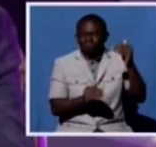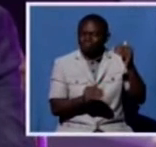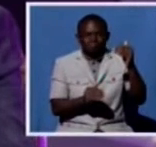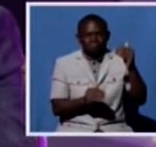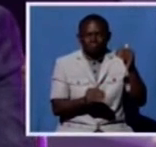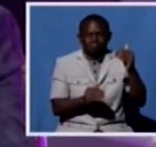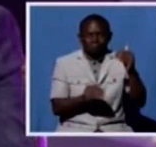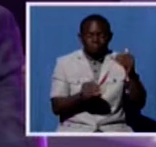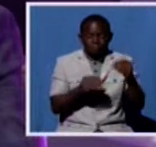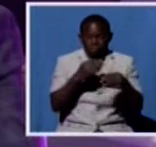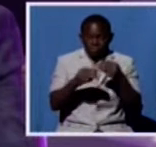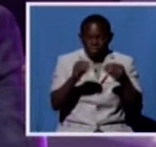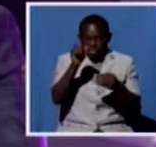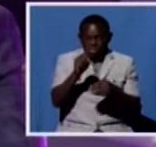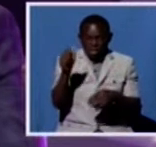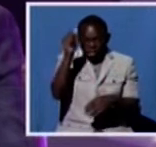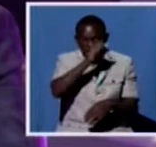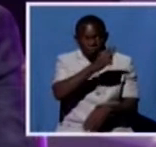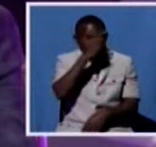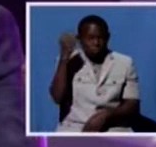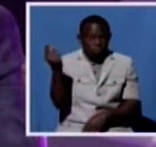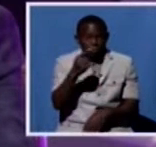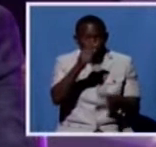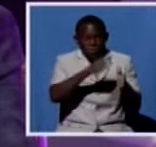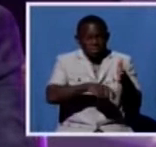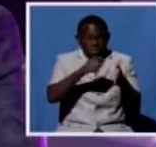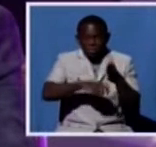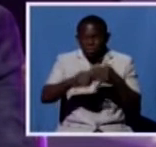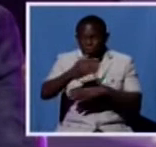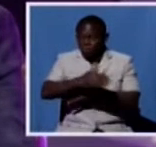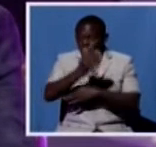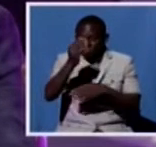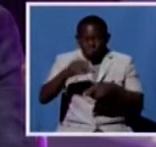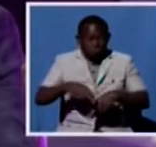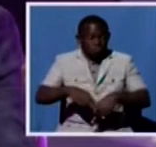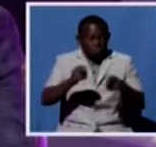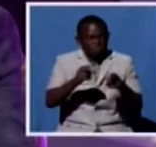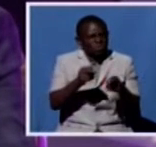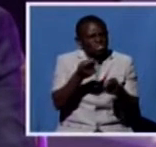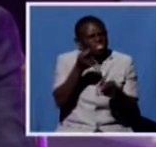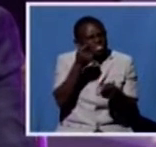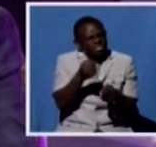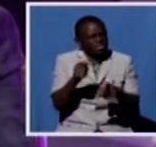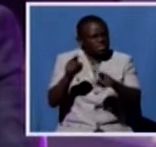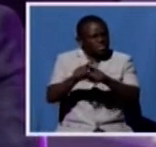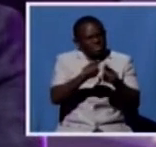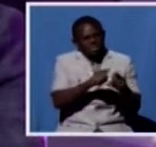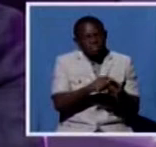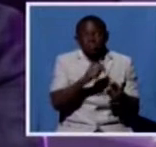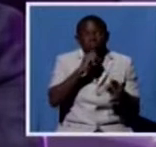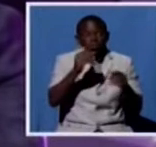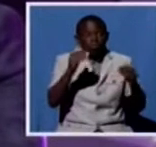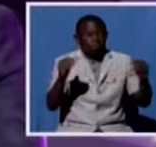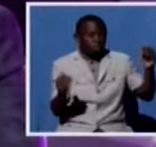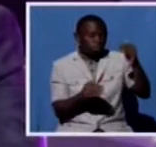regional figures. Otherwise, there could have been complaints. Zambians travel quite a lot. They would be in South